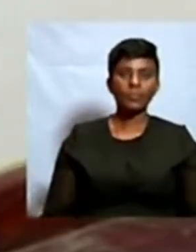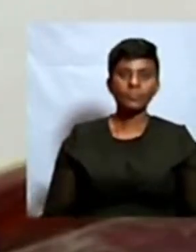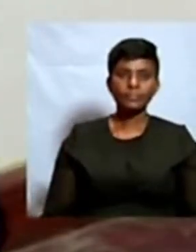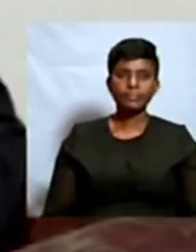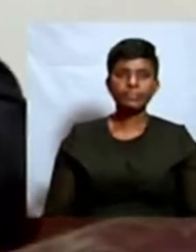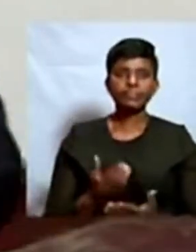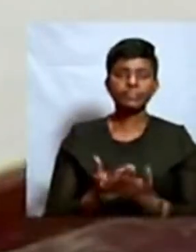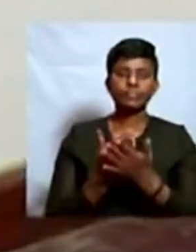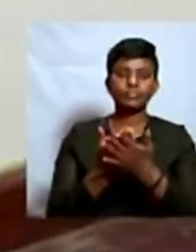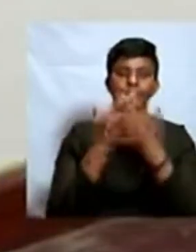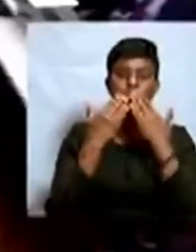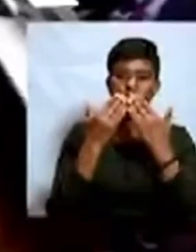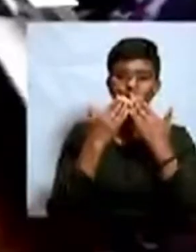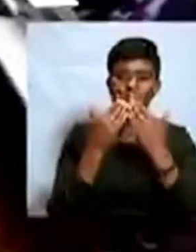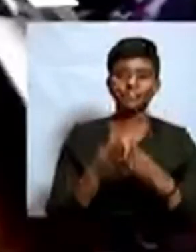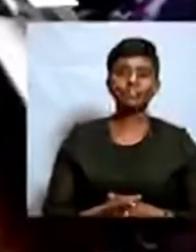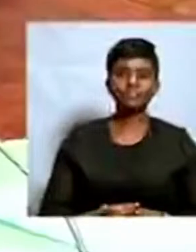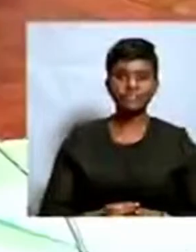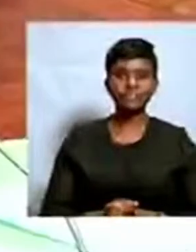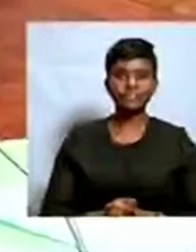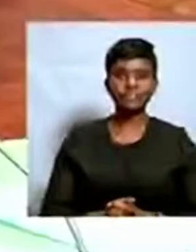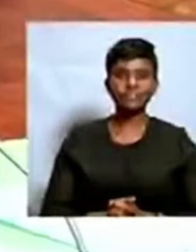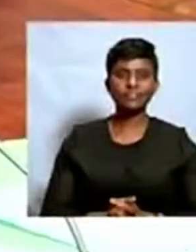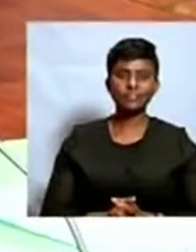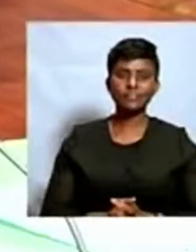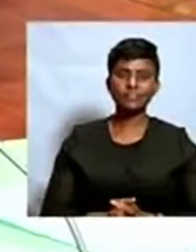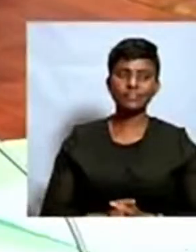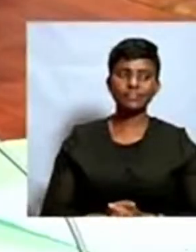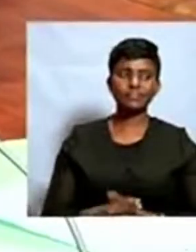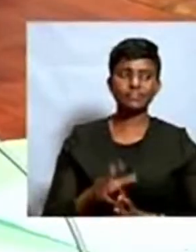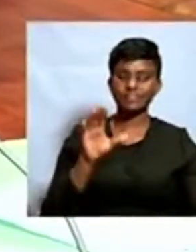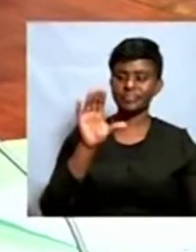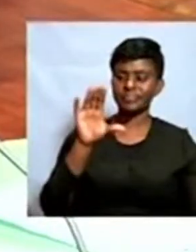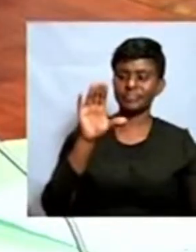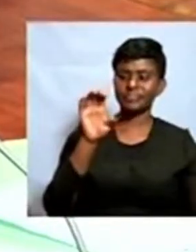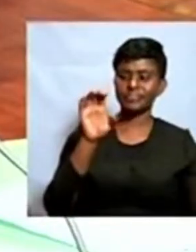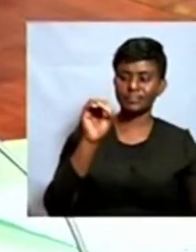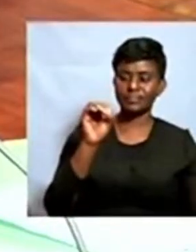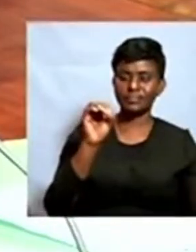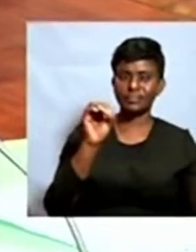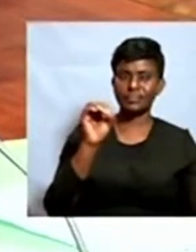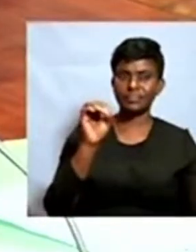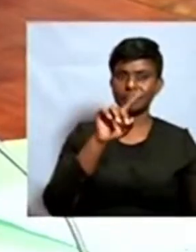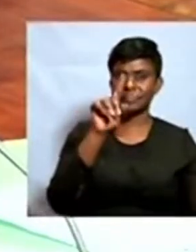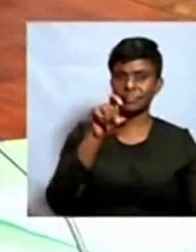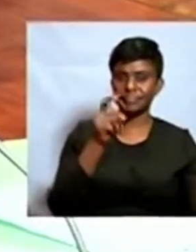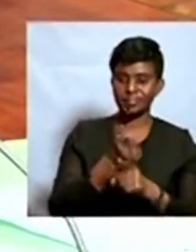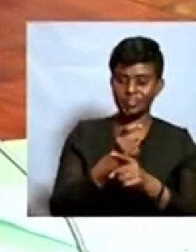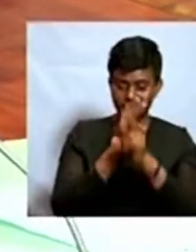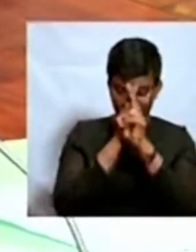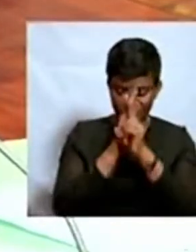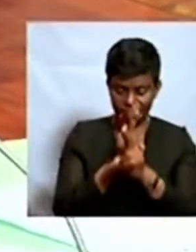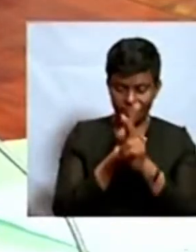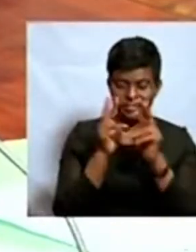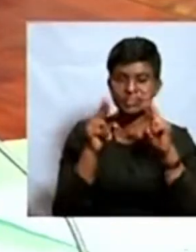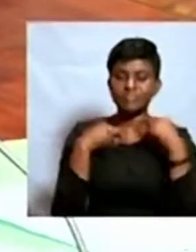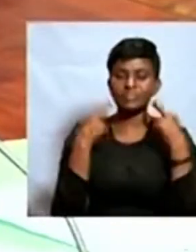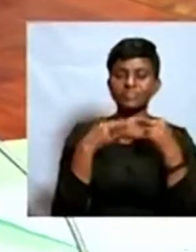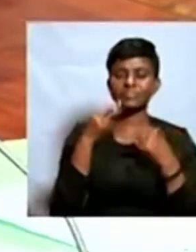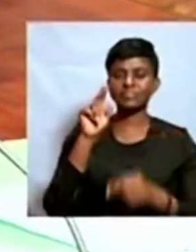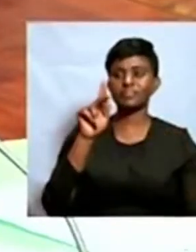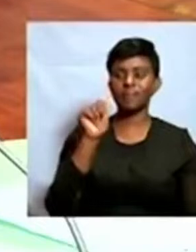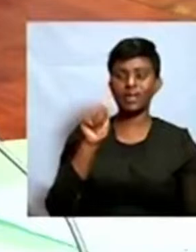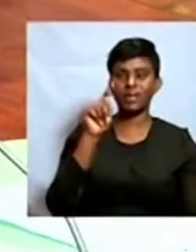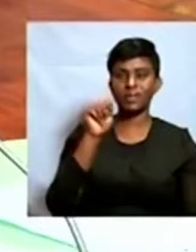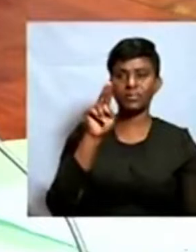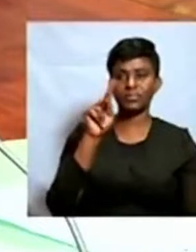I submit. Thank you. Thank you so much, CEO. We'll get a question from Honorable Reverend